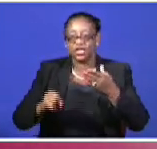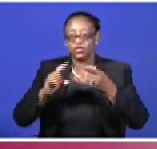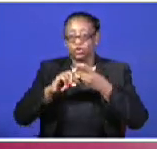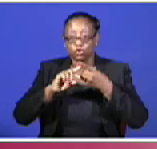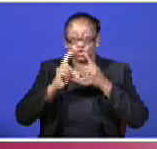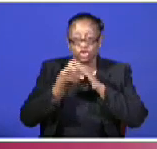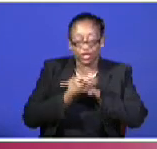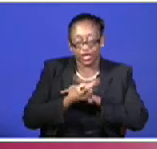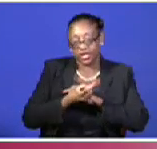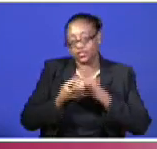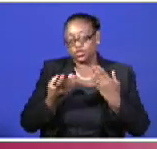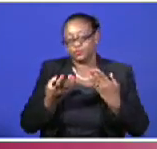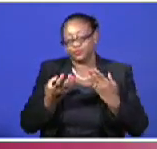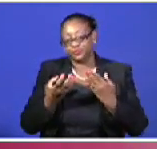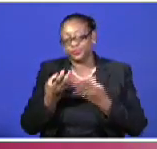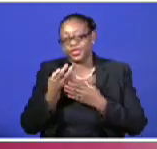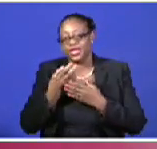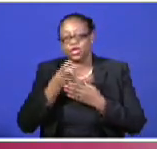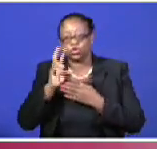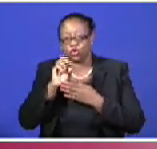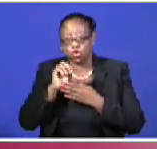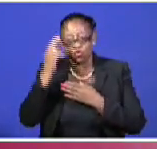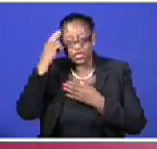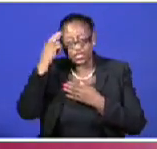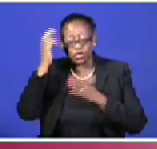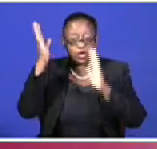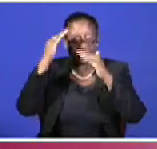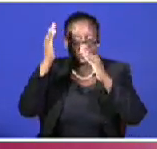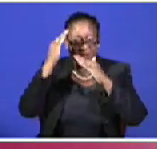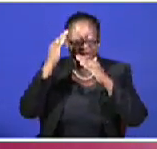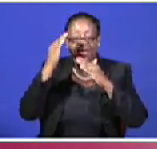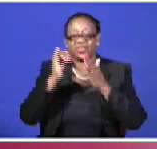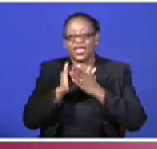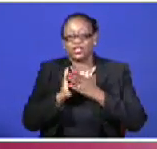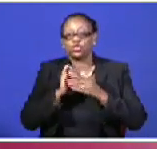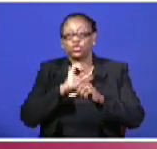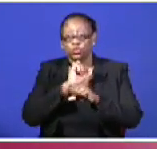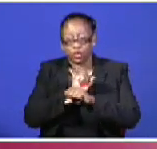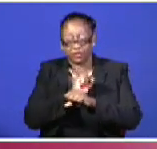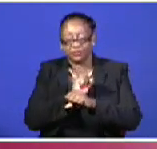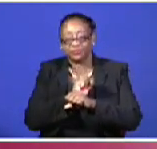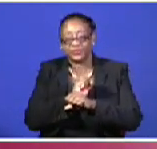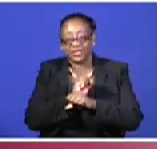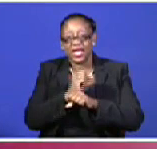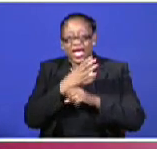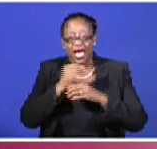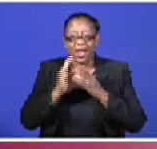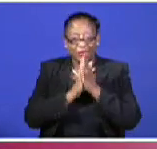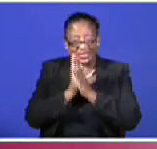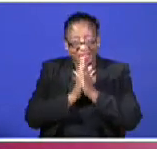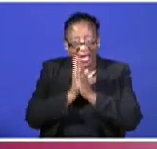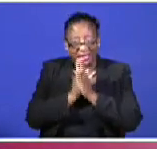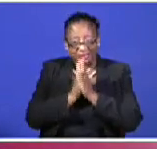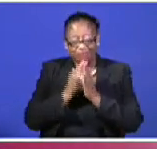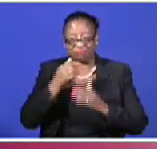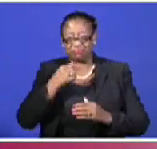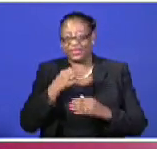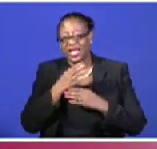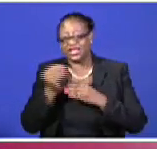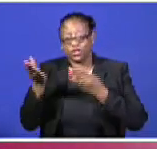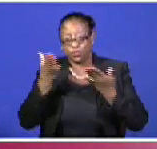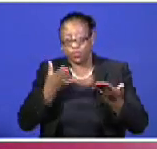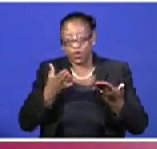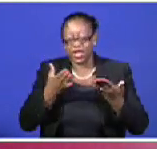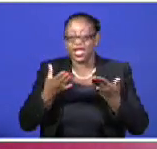terms of an immune response, there's no reason we should not expect that vaccine to work. And so I'm really excited, to bring that opportunity